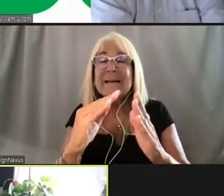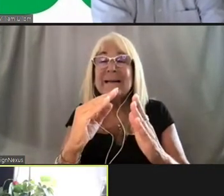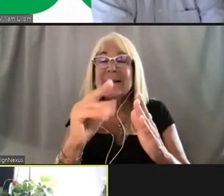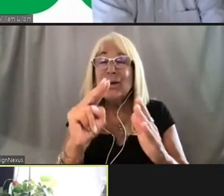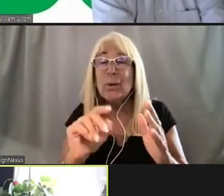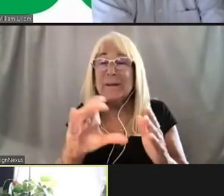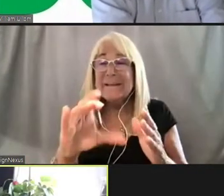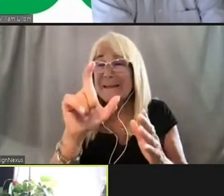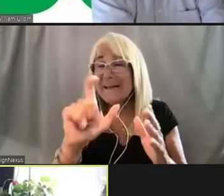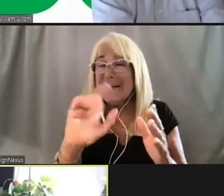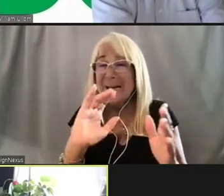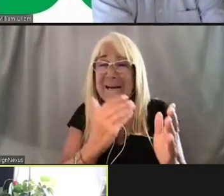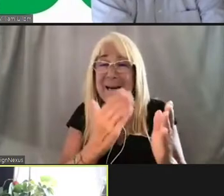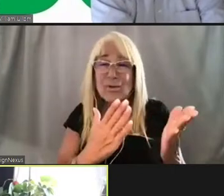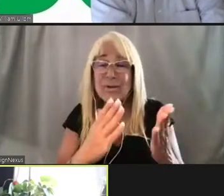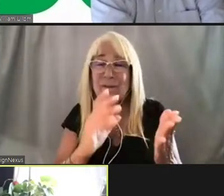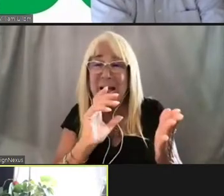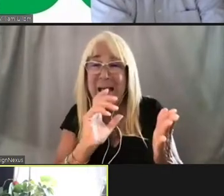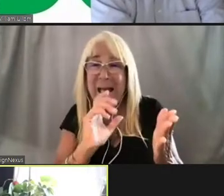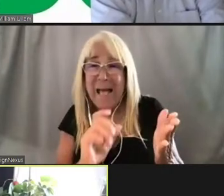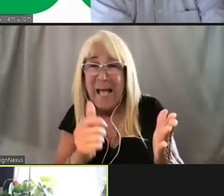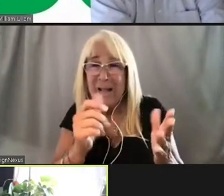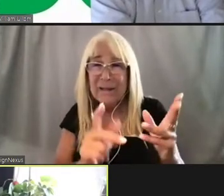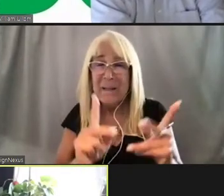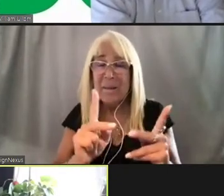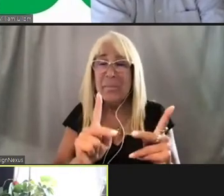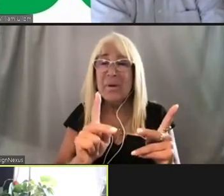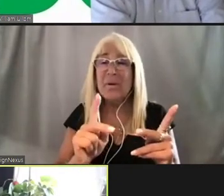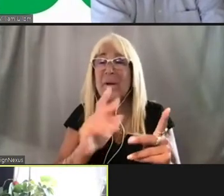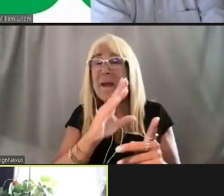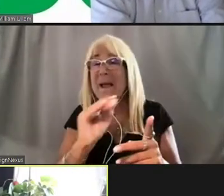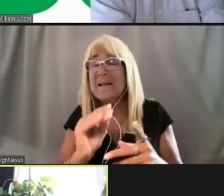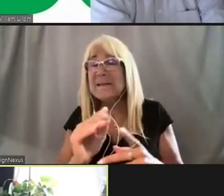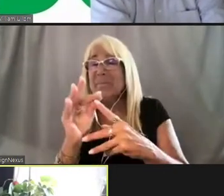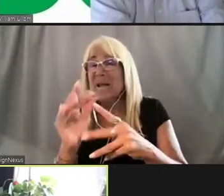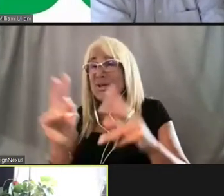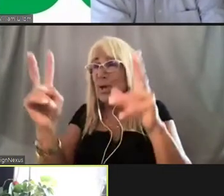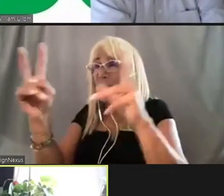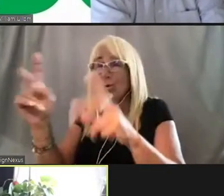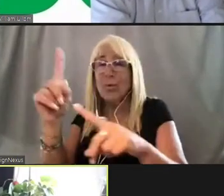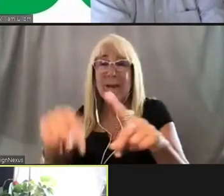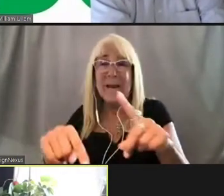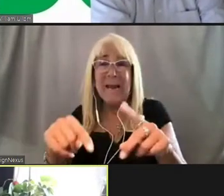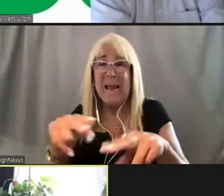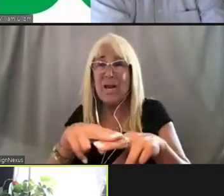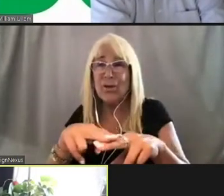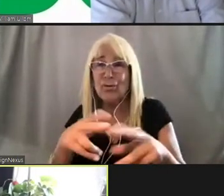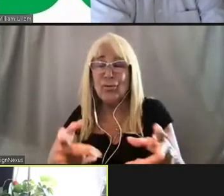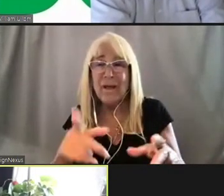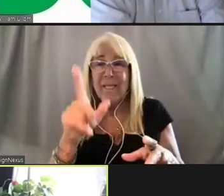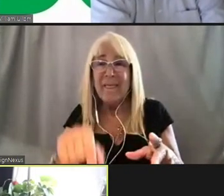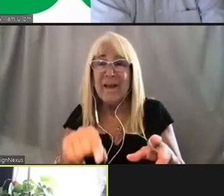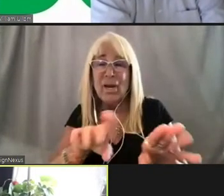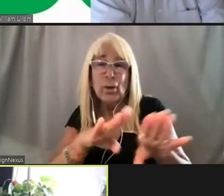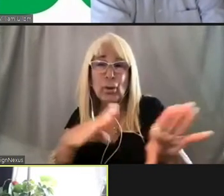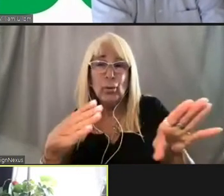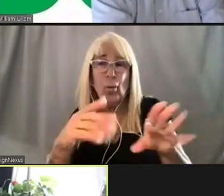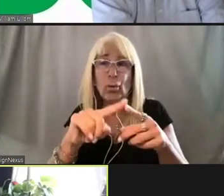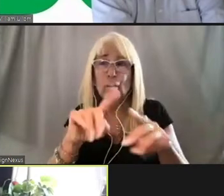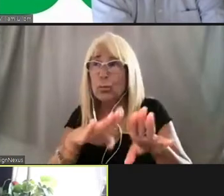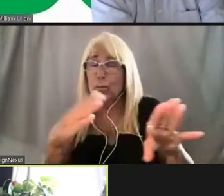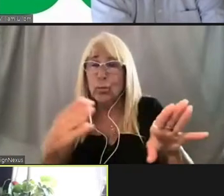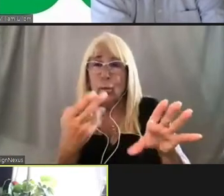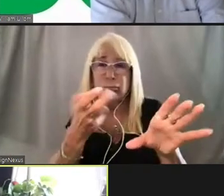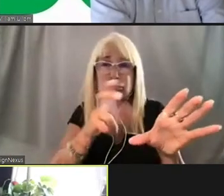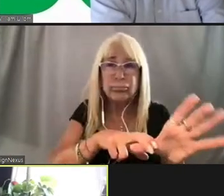people and people with accessibility issue they cannot get a train they need a door-to-door service so they need a